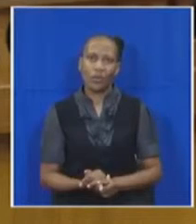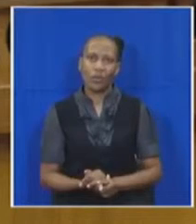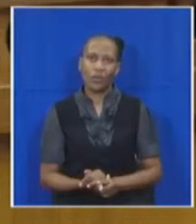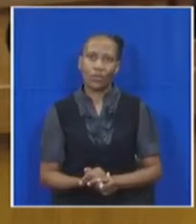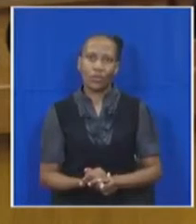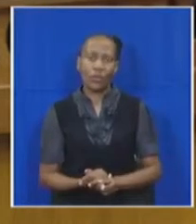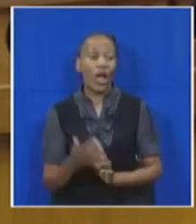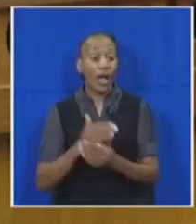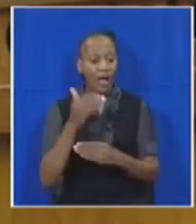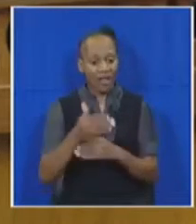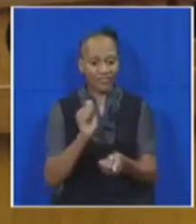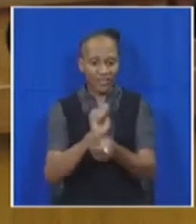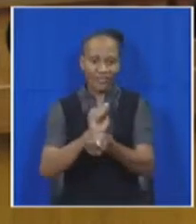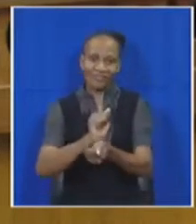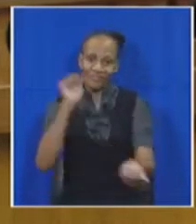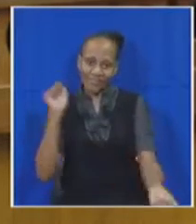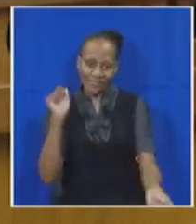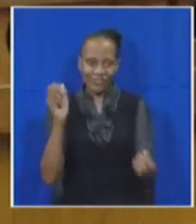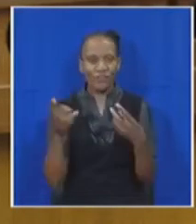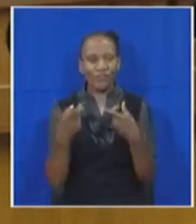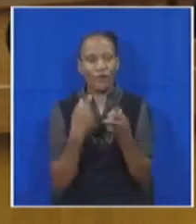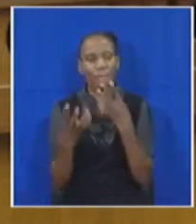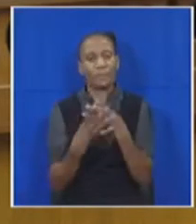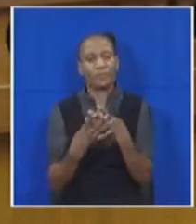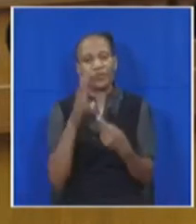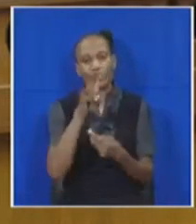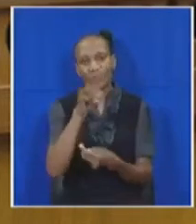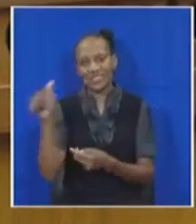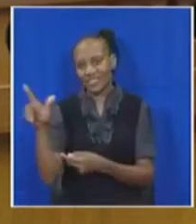his release from prison 27 years ago.